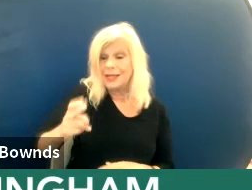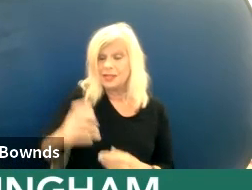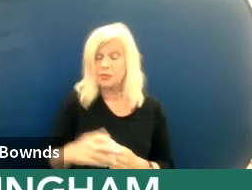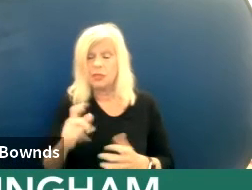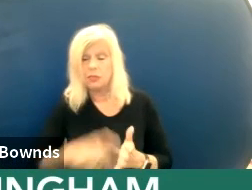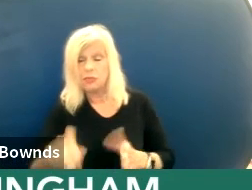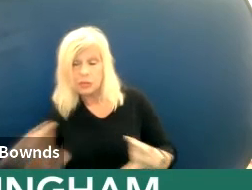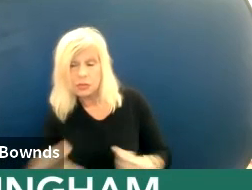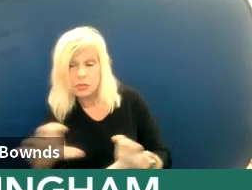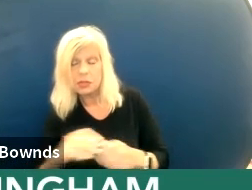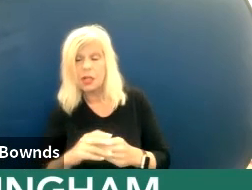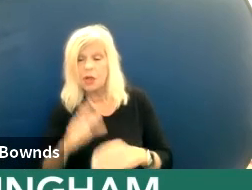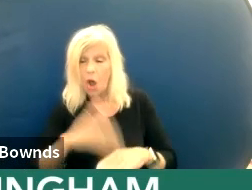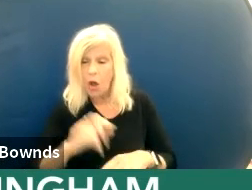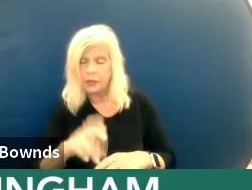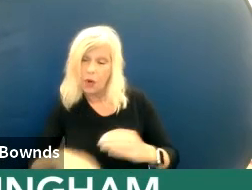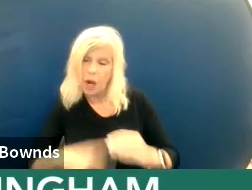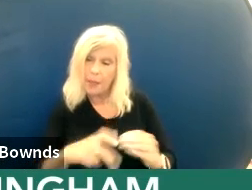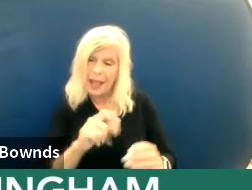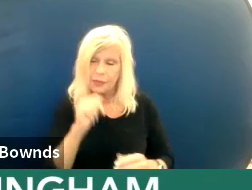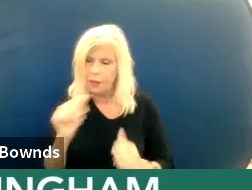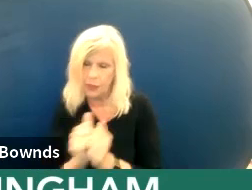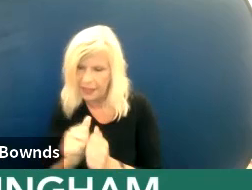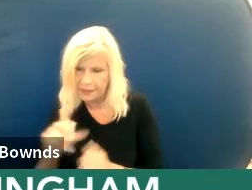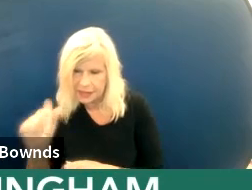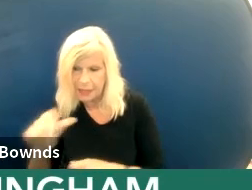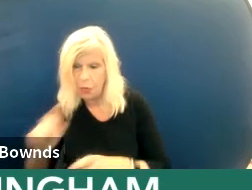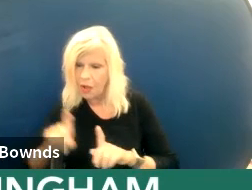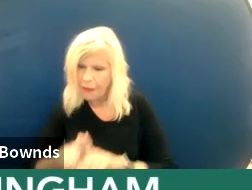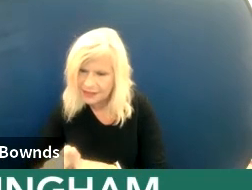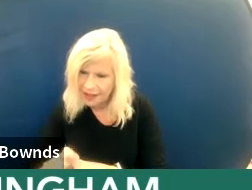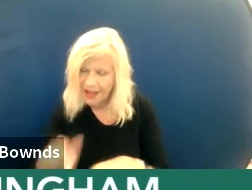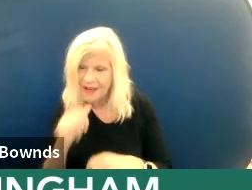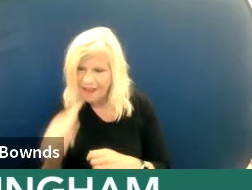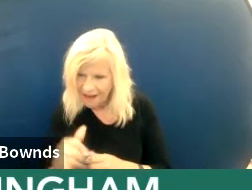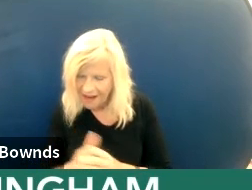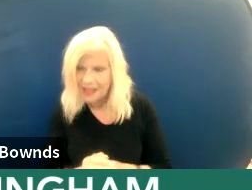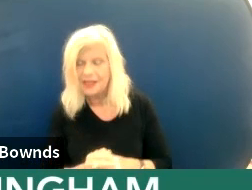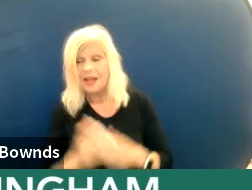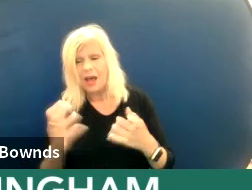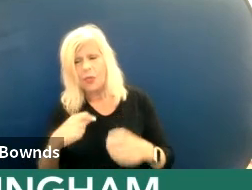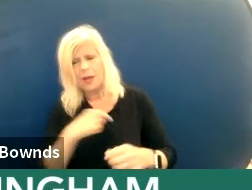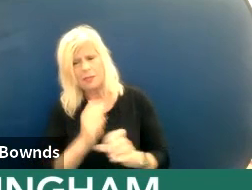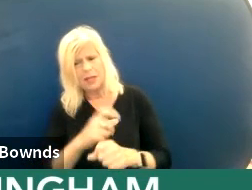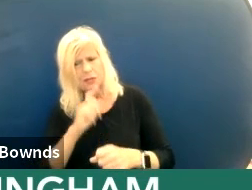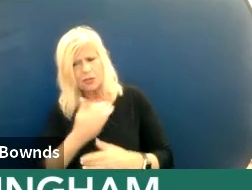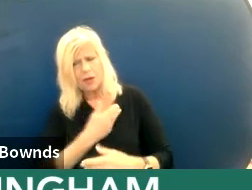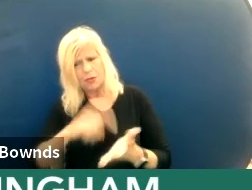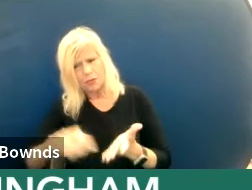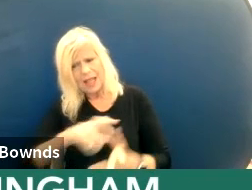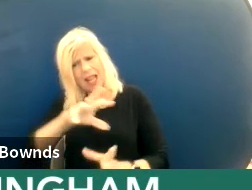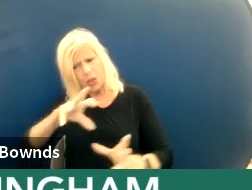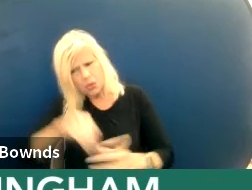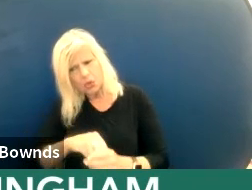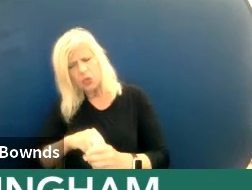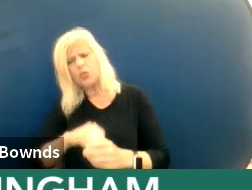or about disabled individuals, not with or alongside us. And so I also want us to ensure that our research includes all of